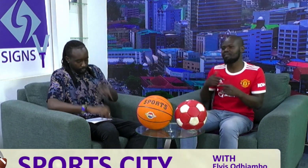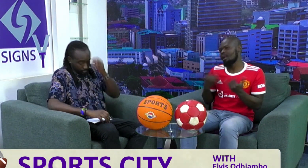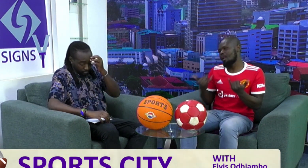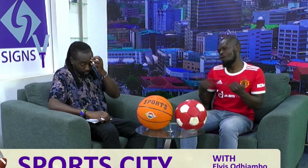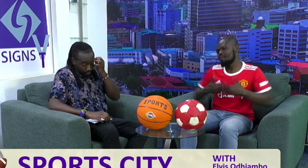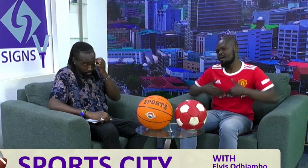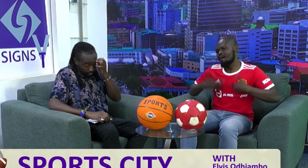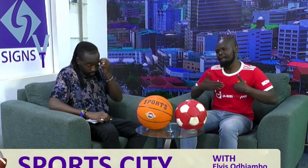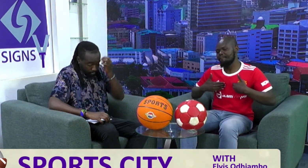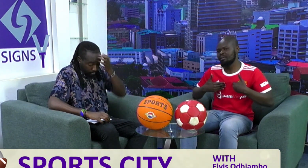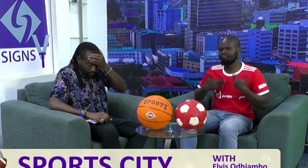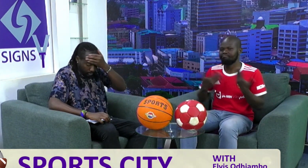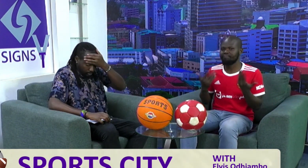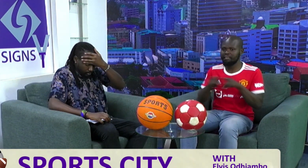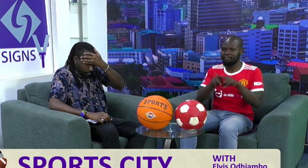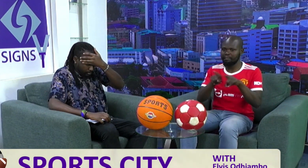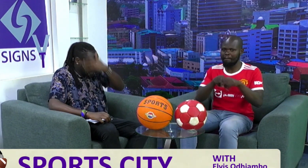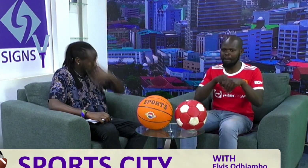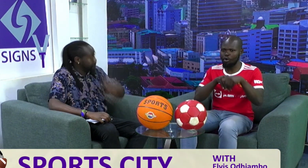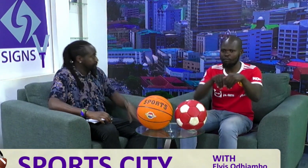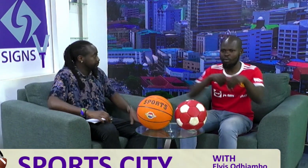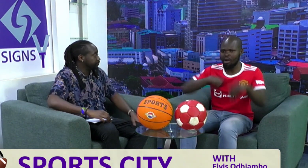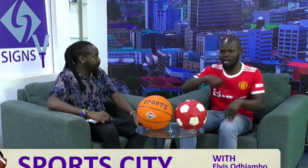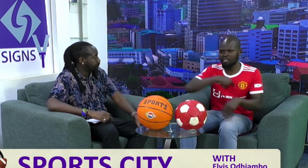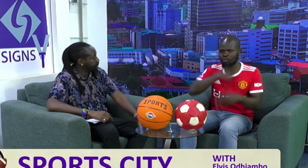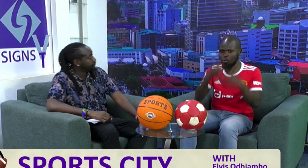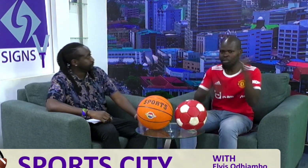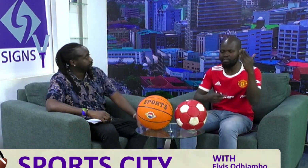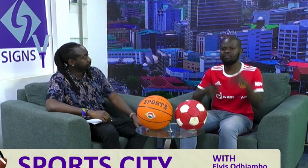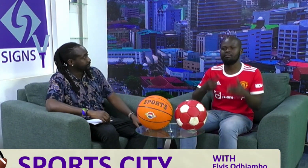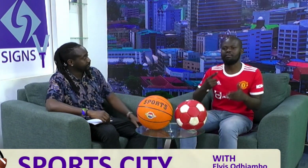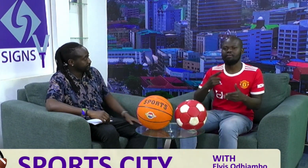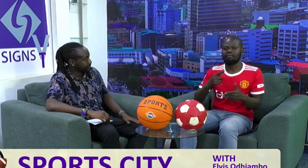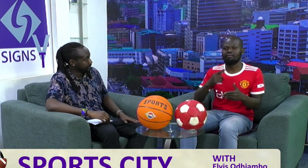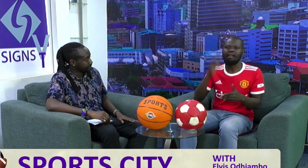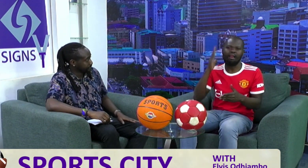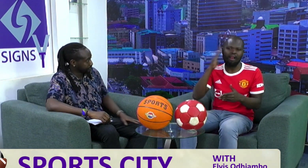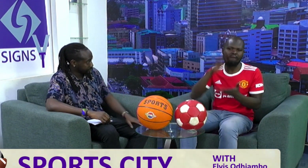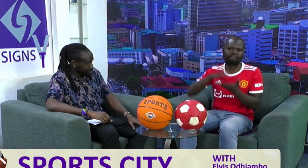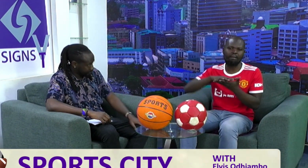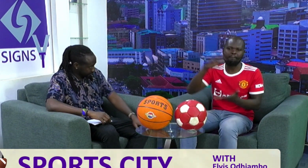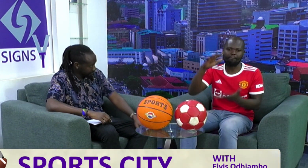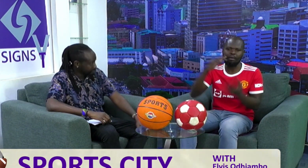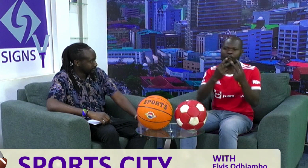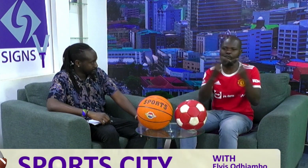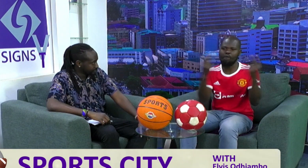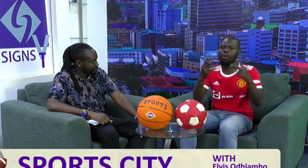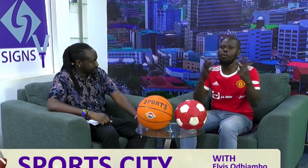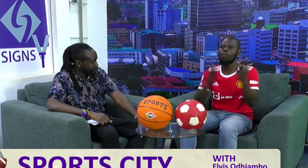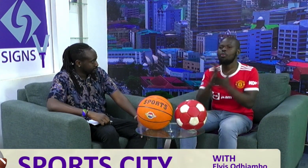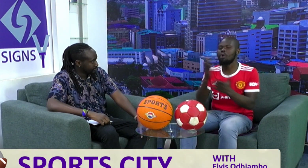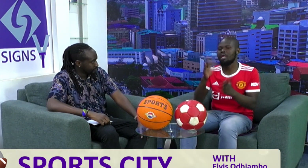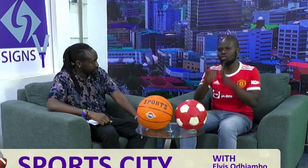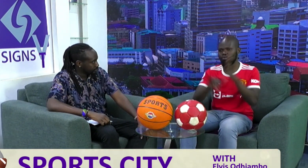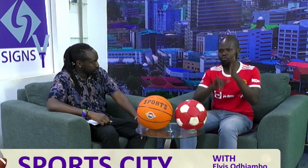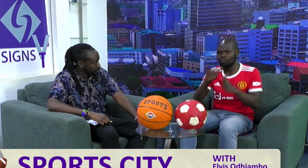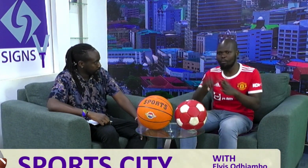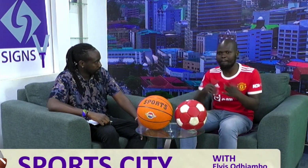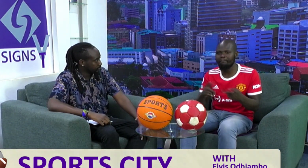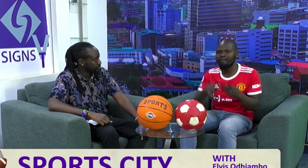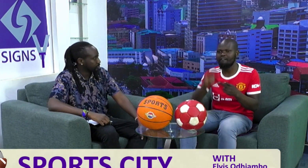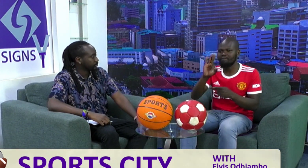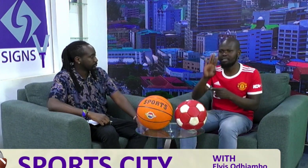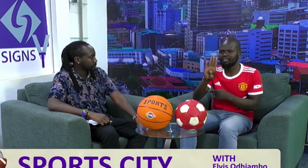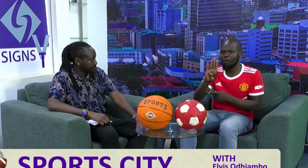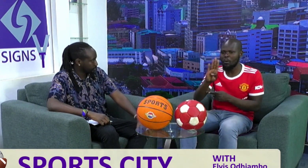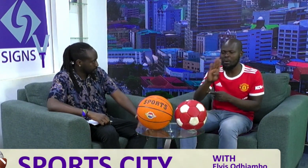Kenya will have improved so far. But follow us, and we encourage